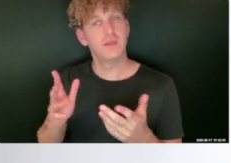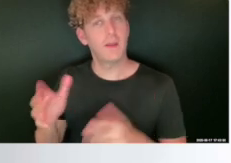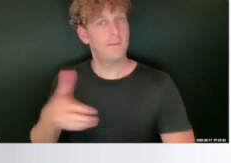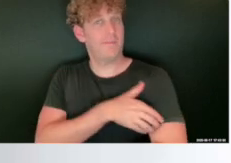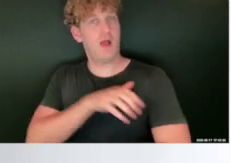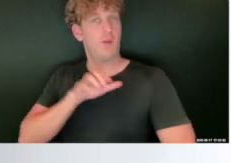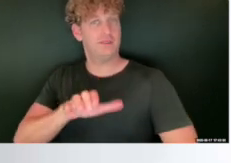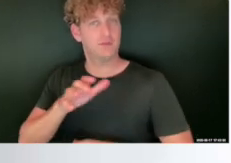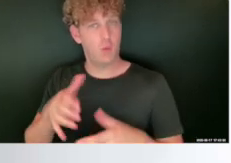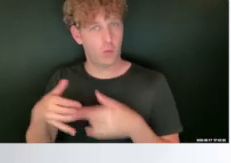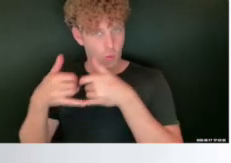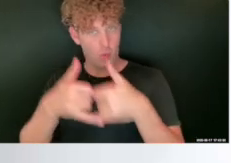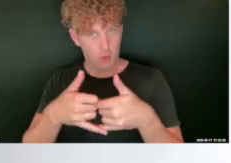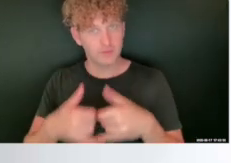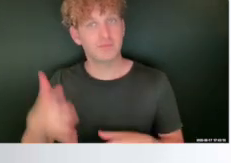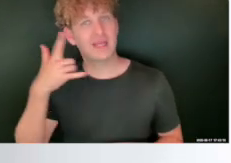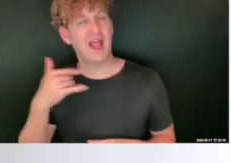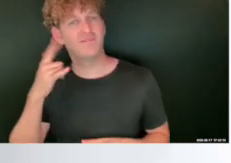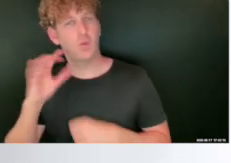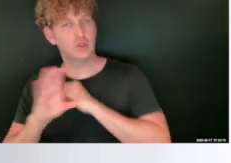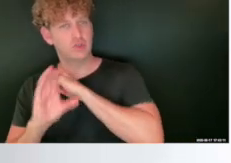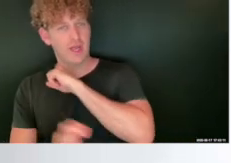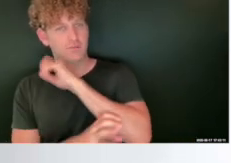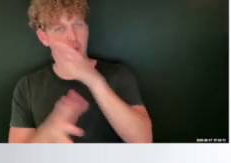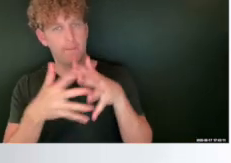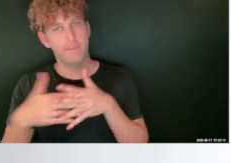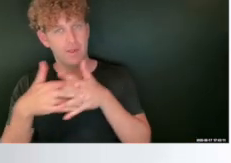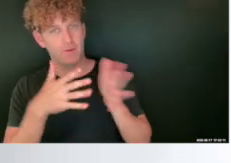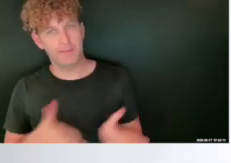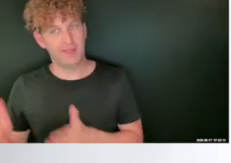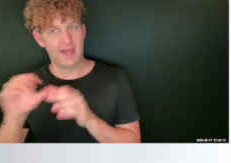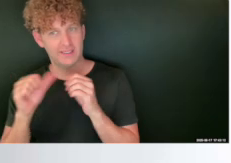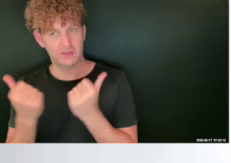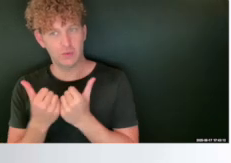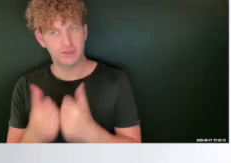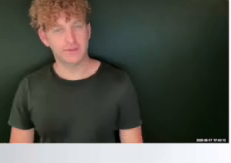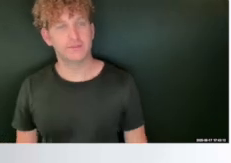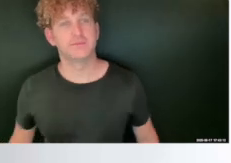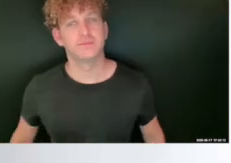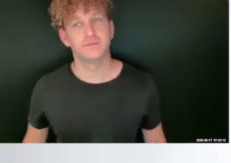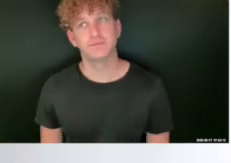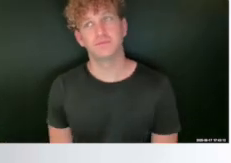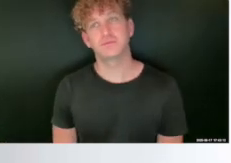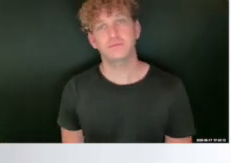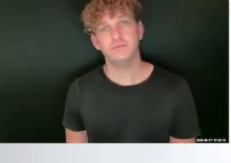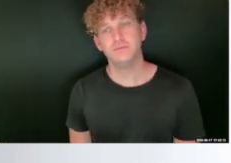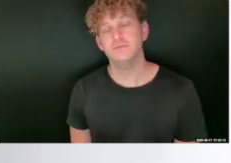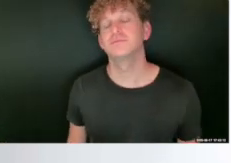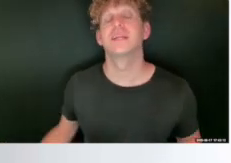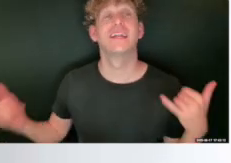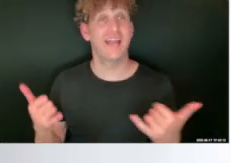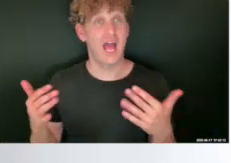on community feedback, we want to prioritize eligible applications submitted through our upcoming request for